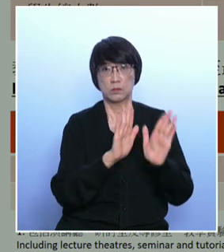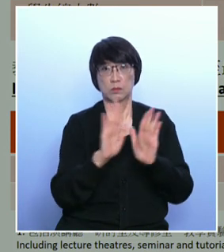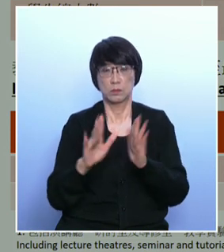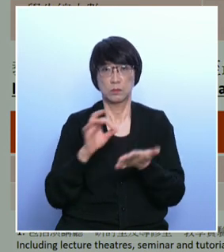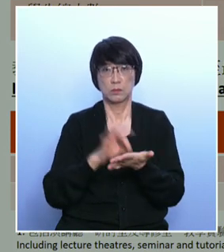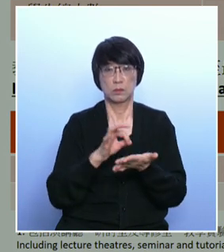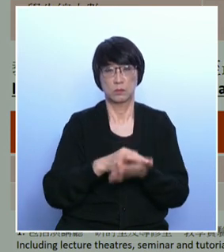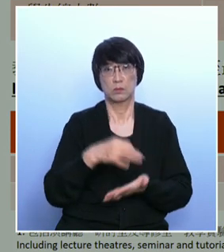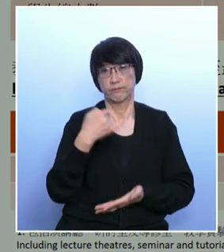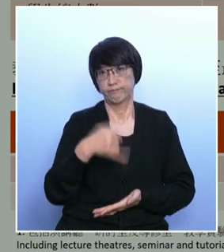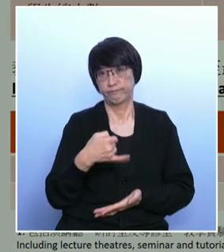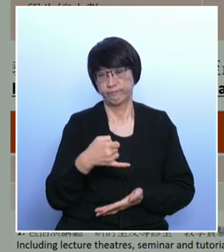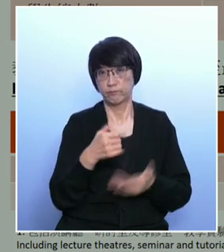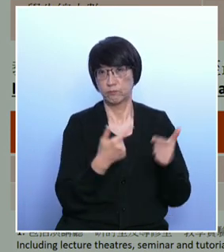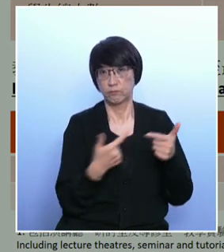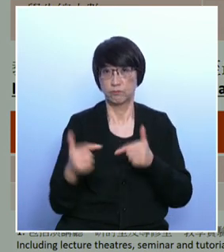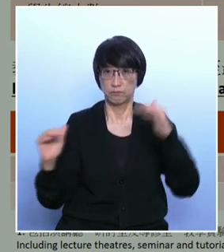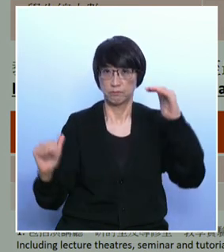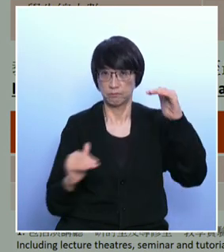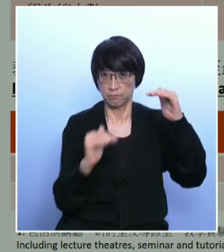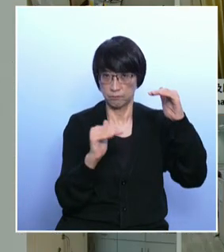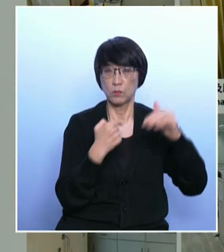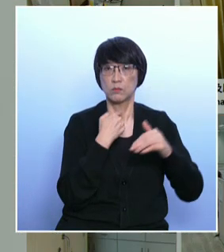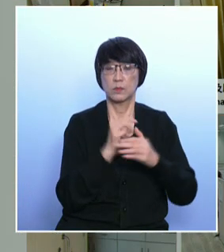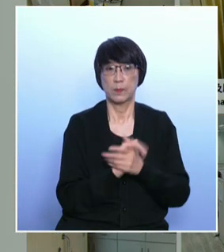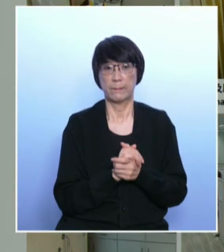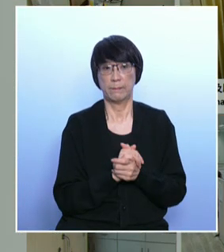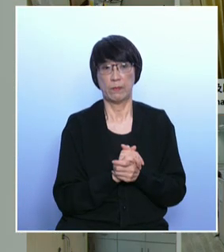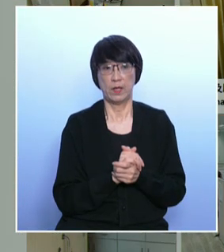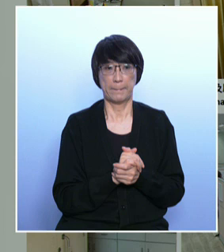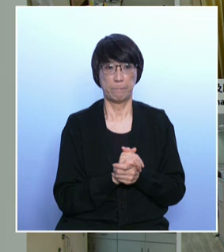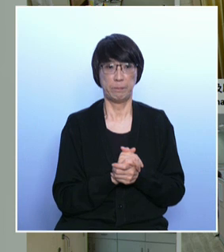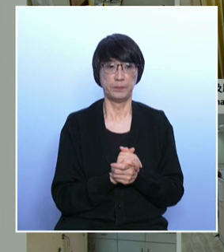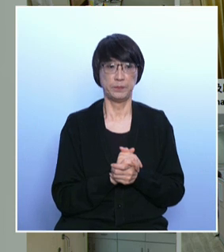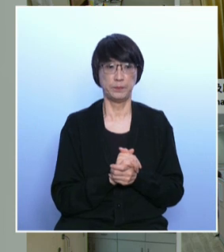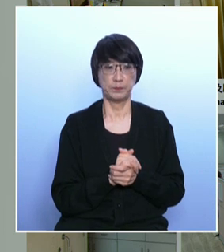it's not sufficient. So we still need to catch up.